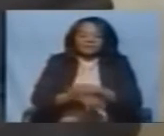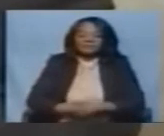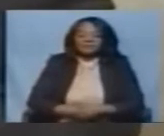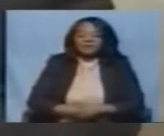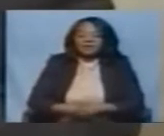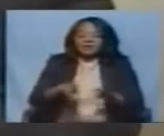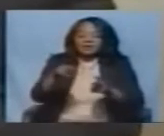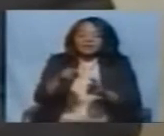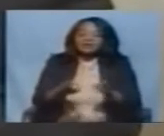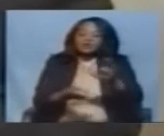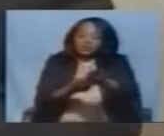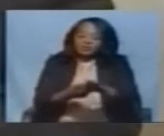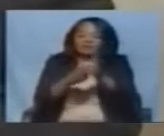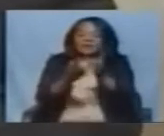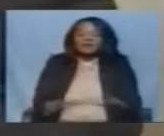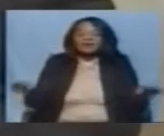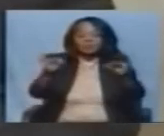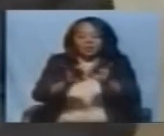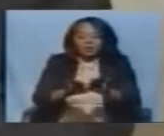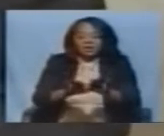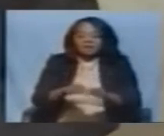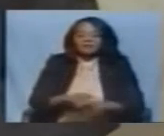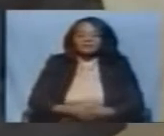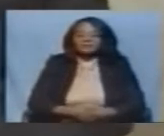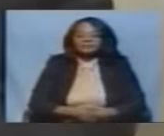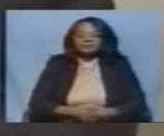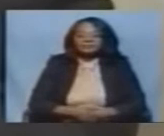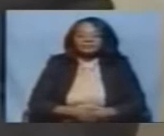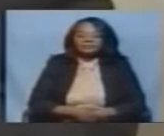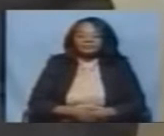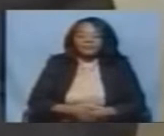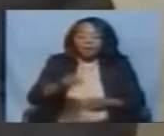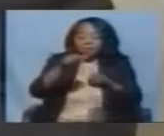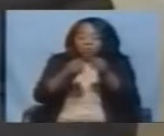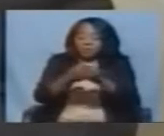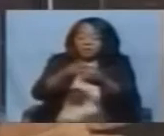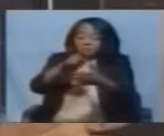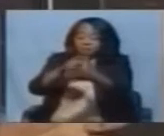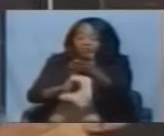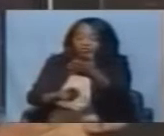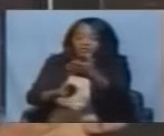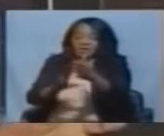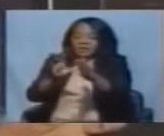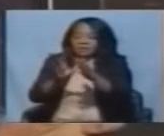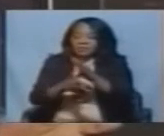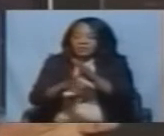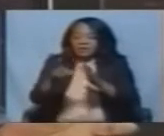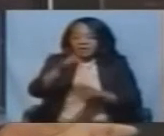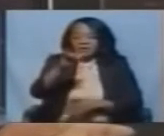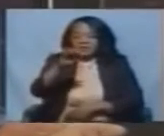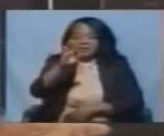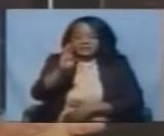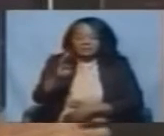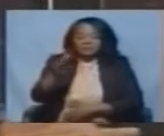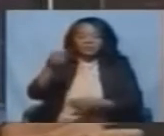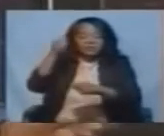the importance of procurement, both in private and public sector. That probably underscores the reason why ZIPS was formed